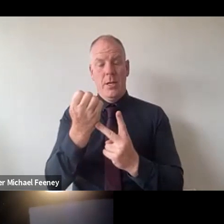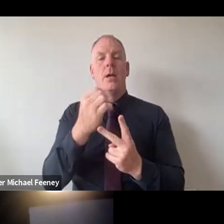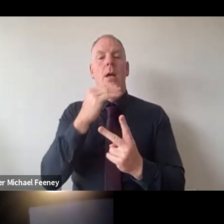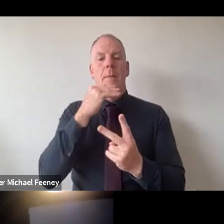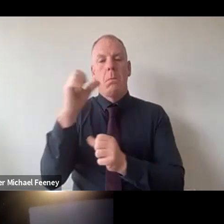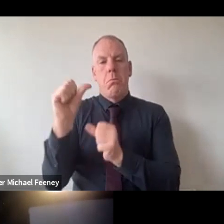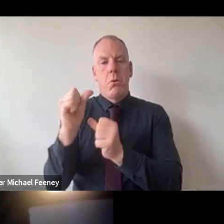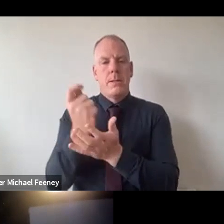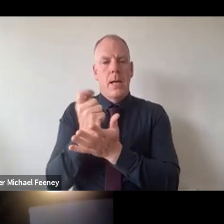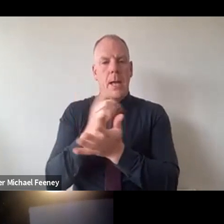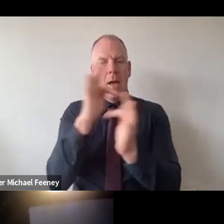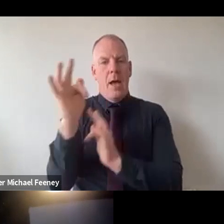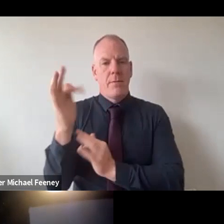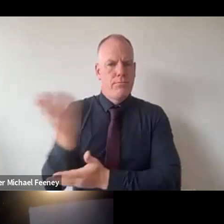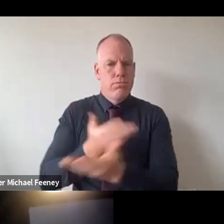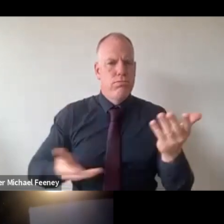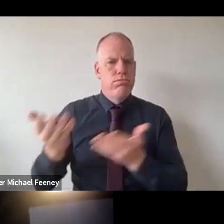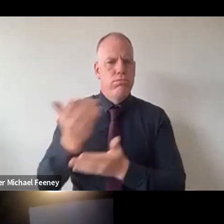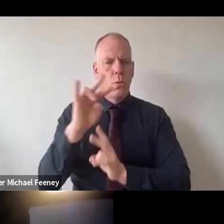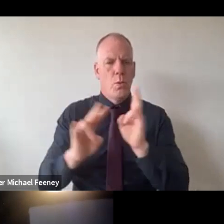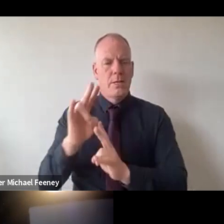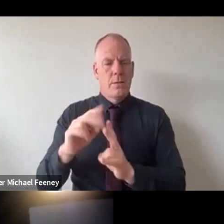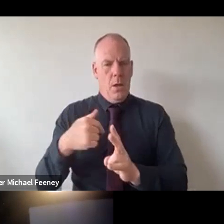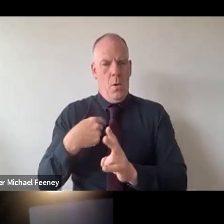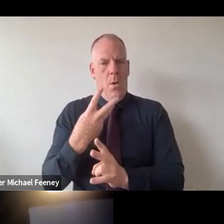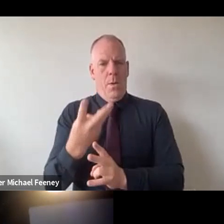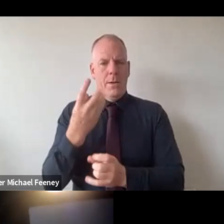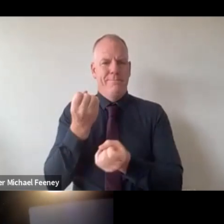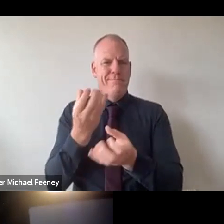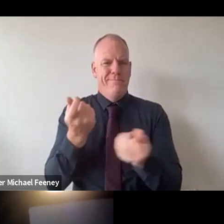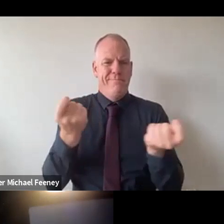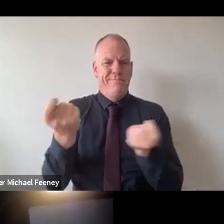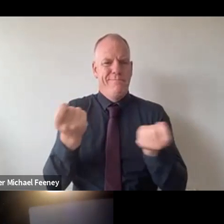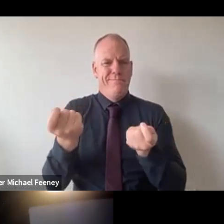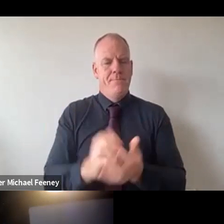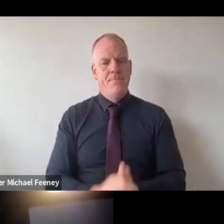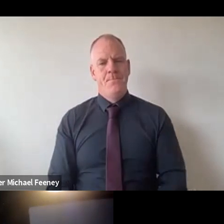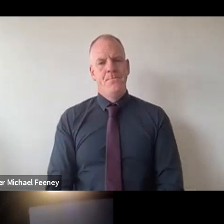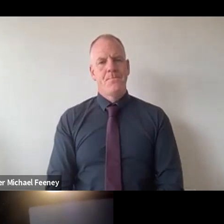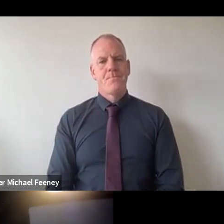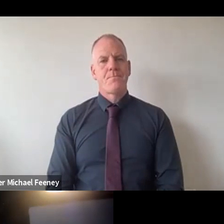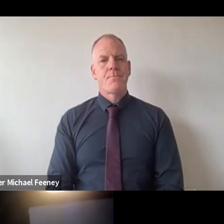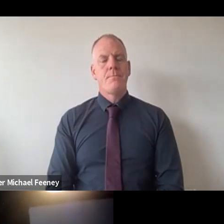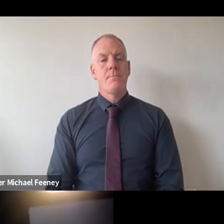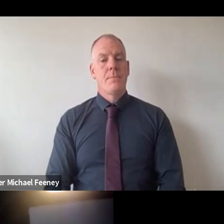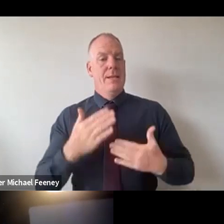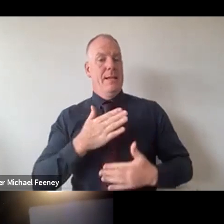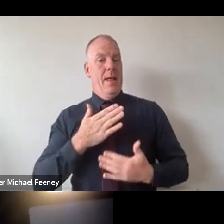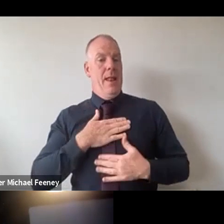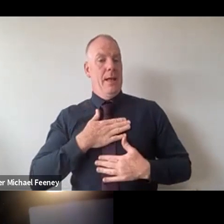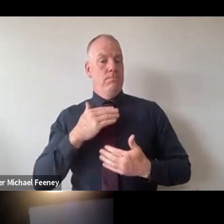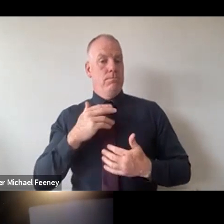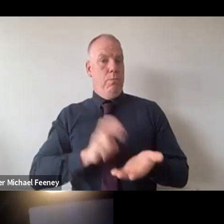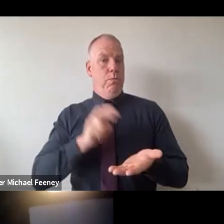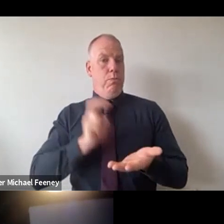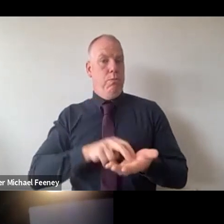amount of time at the end for one or two questions, which I'll be delighted to moderate at that point. So I am absolutely delighted